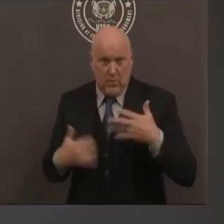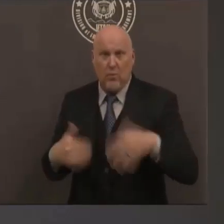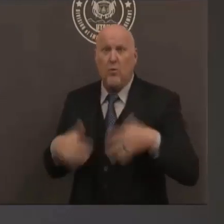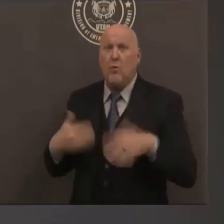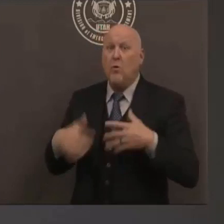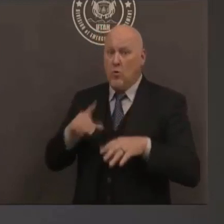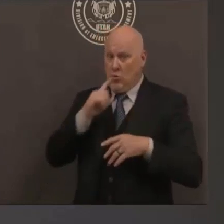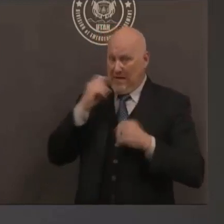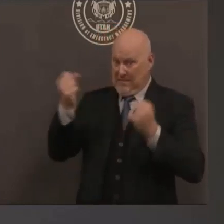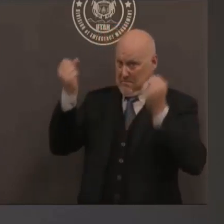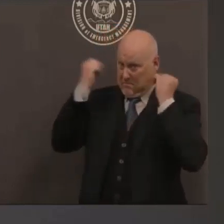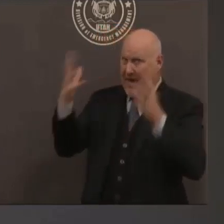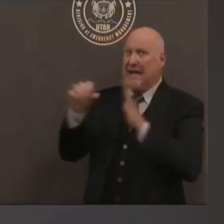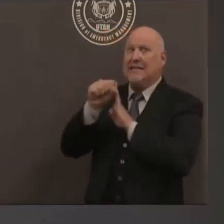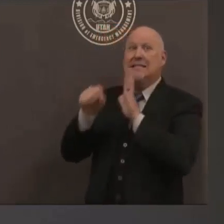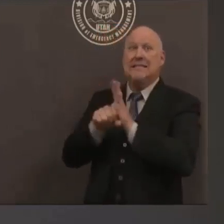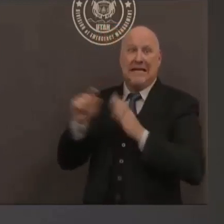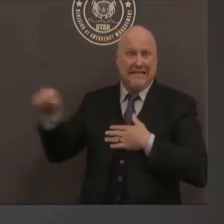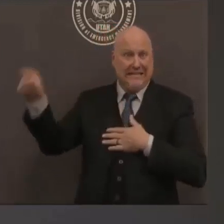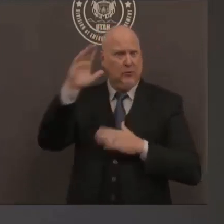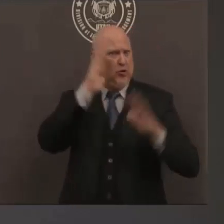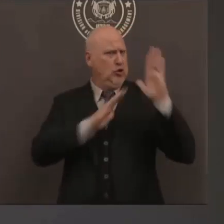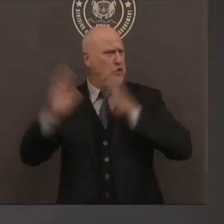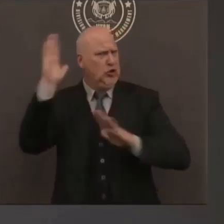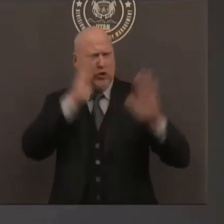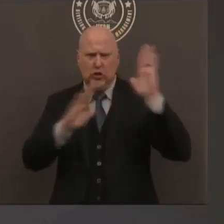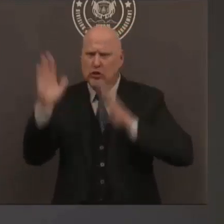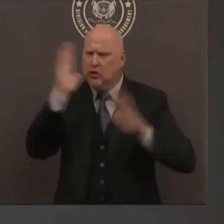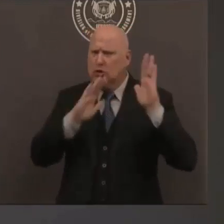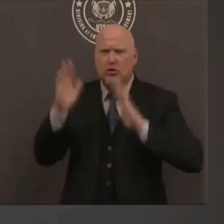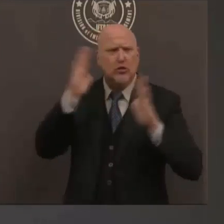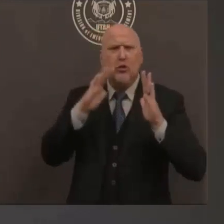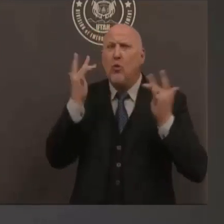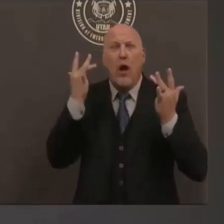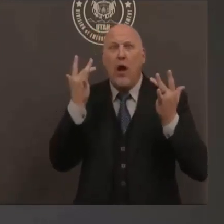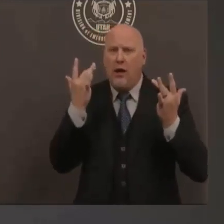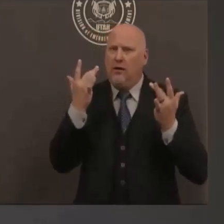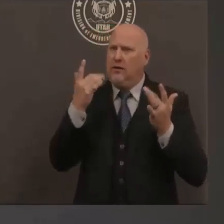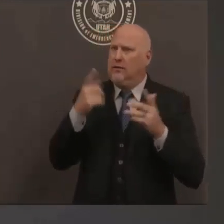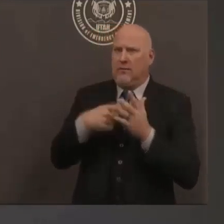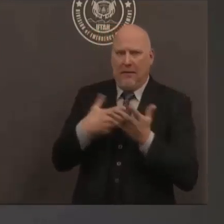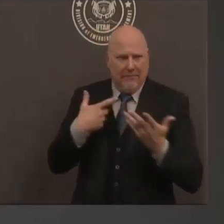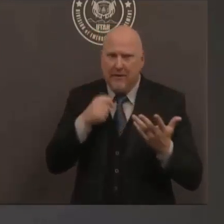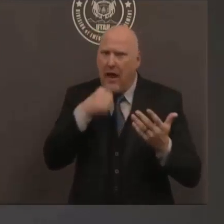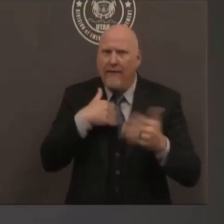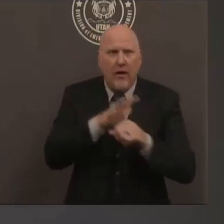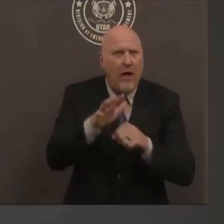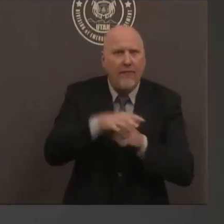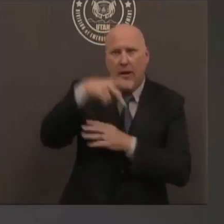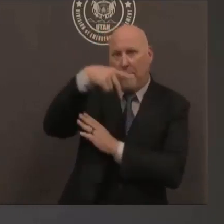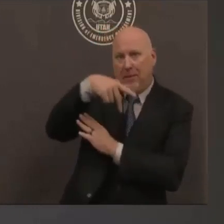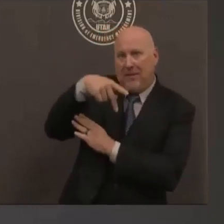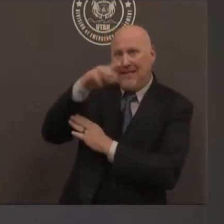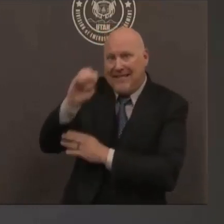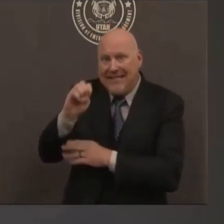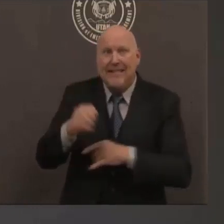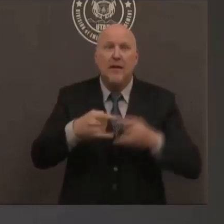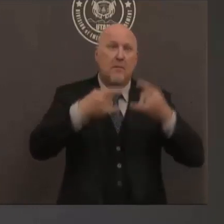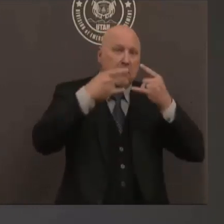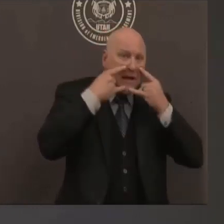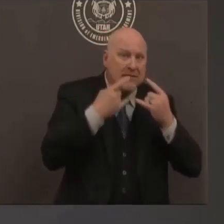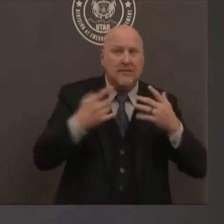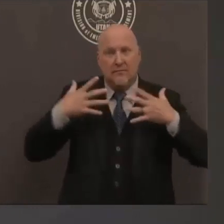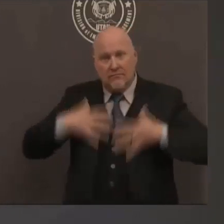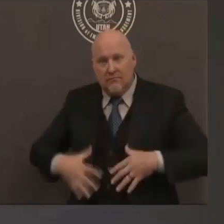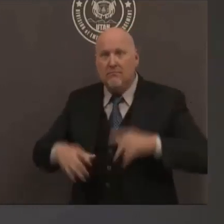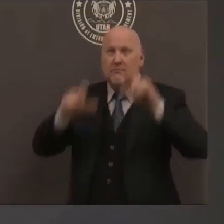and others, was shortages of material, whether it be PPEs, personal protection equipment,